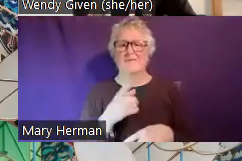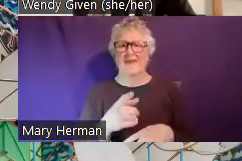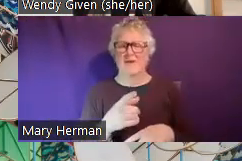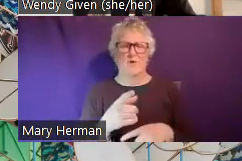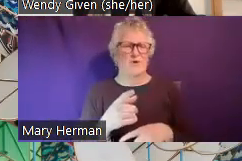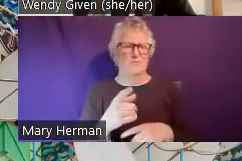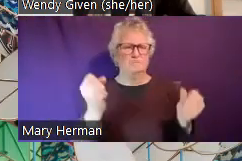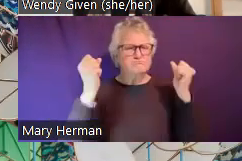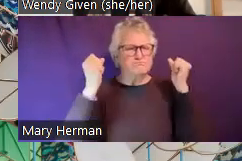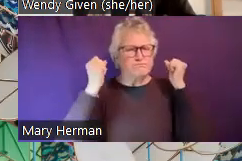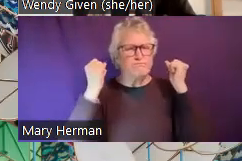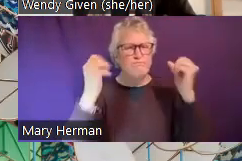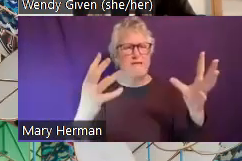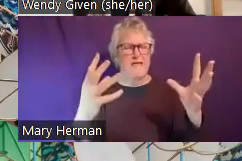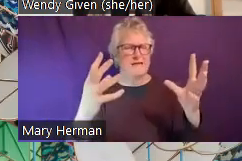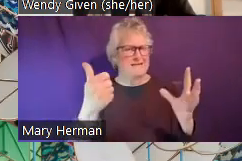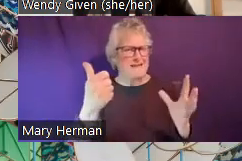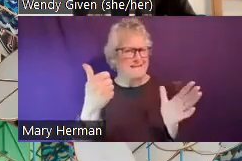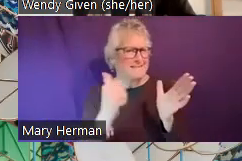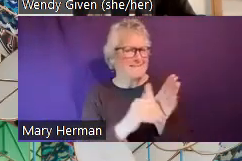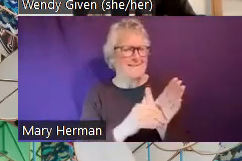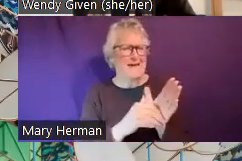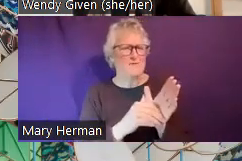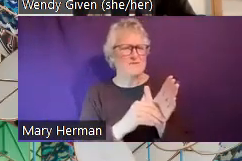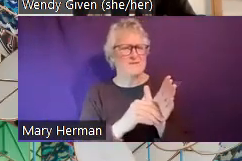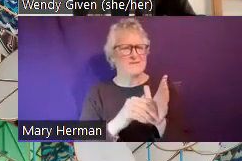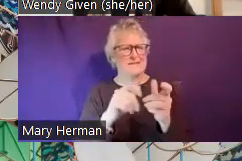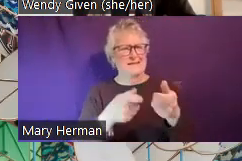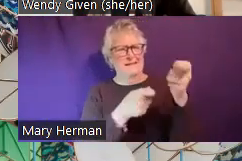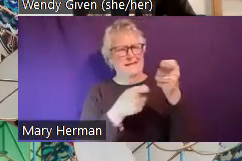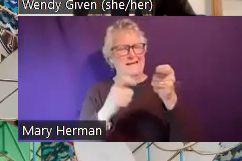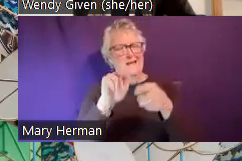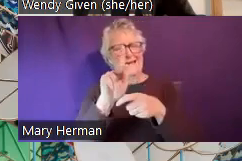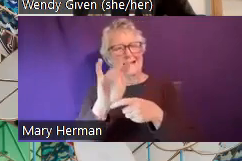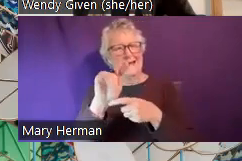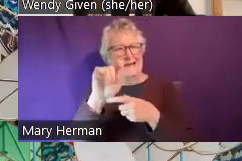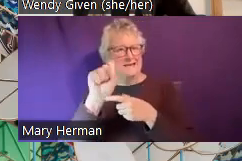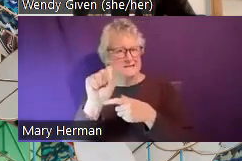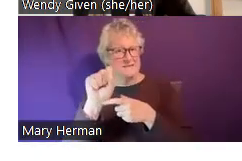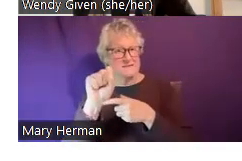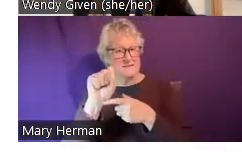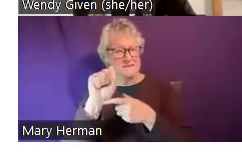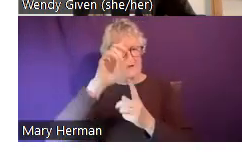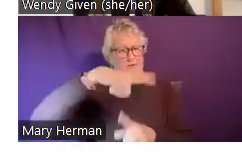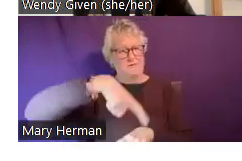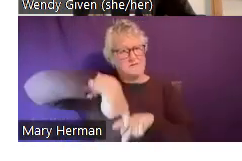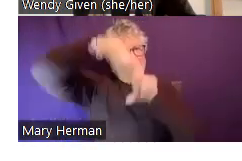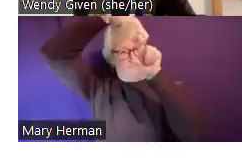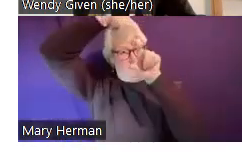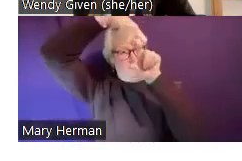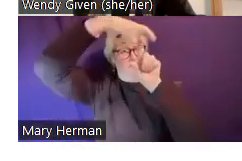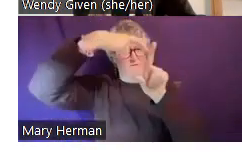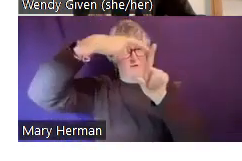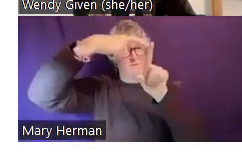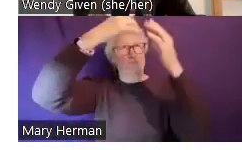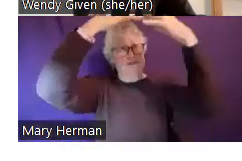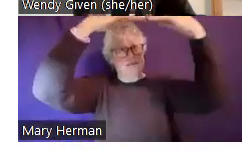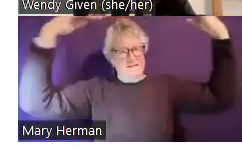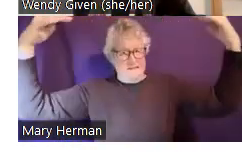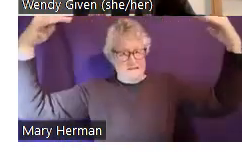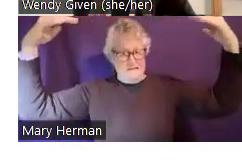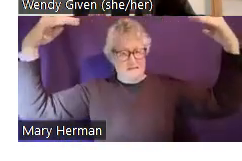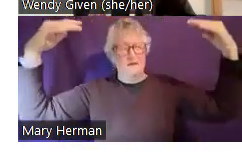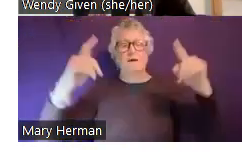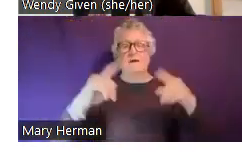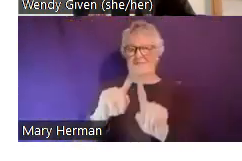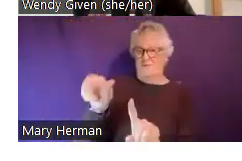these rods. And you can see it's actually, like I said, it's in two kites. So this is the first formation, and then there's another formation